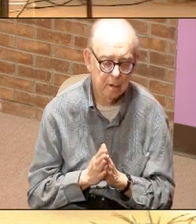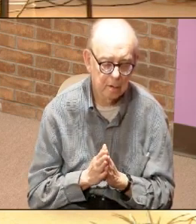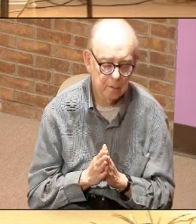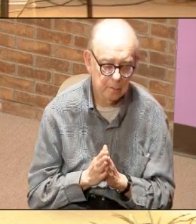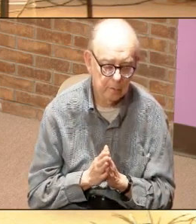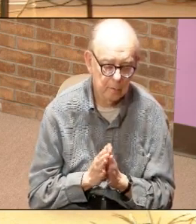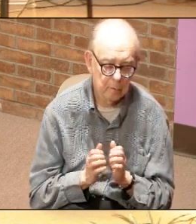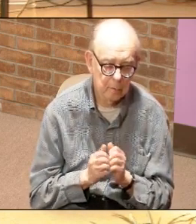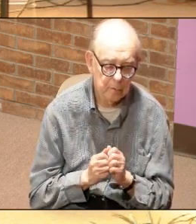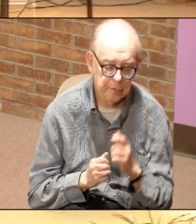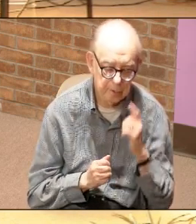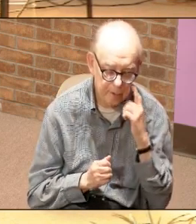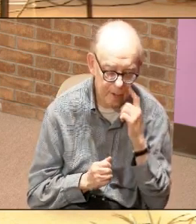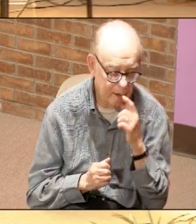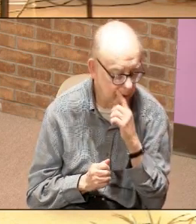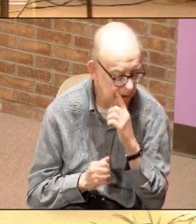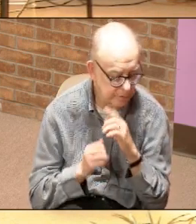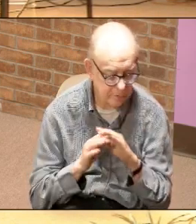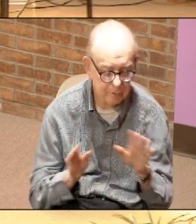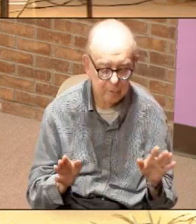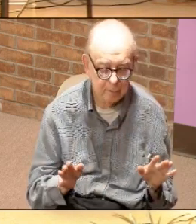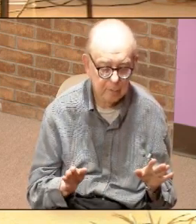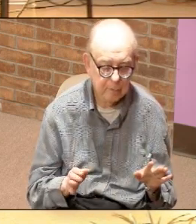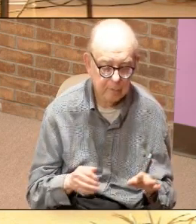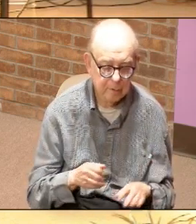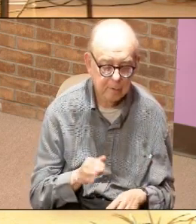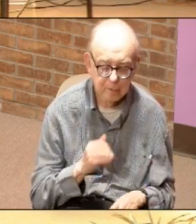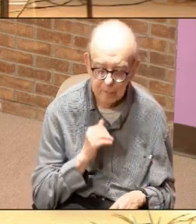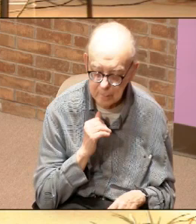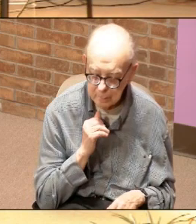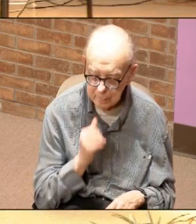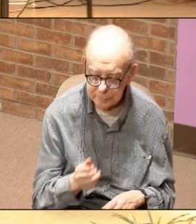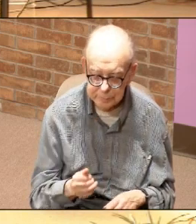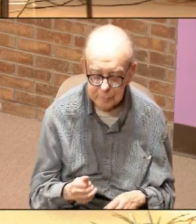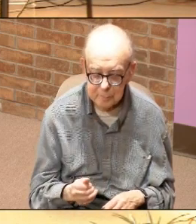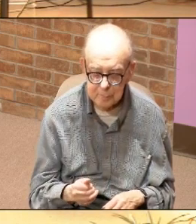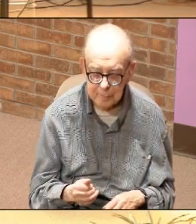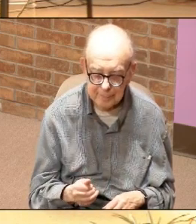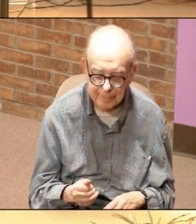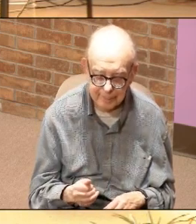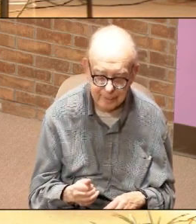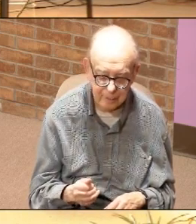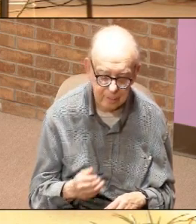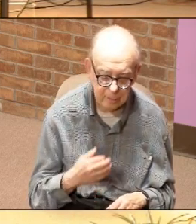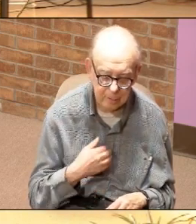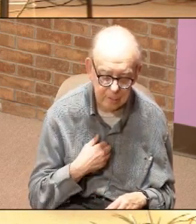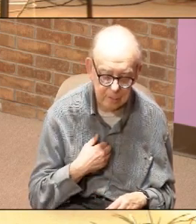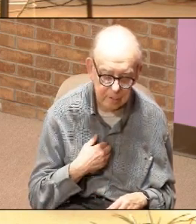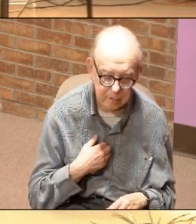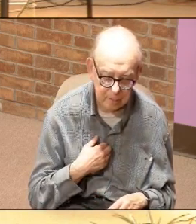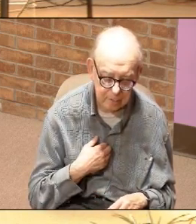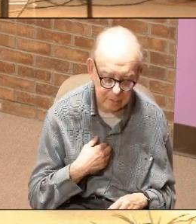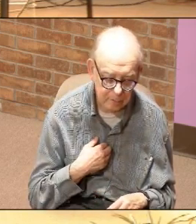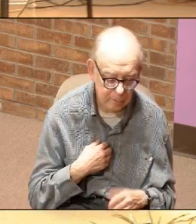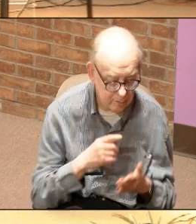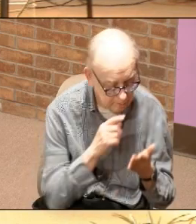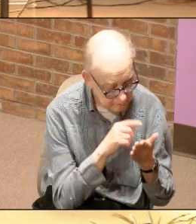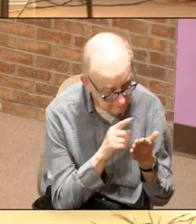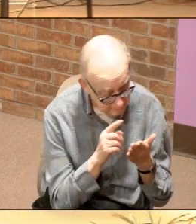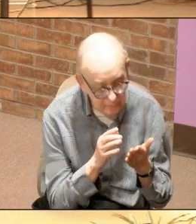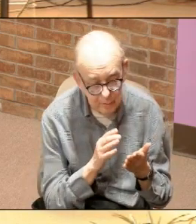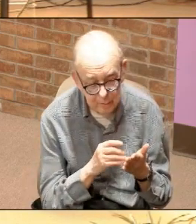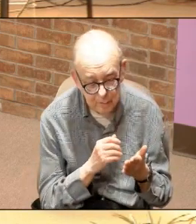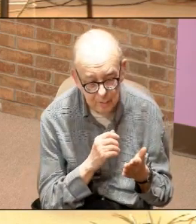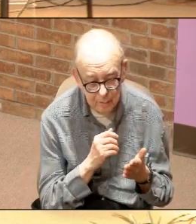eyes open. Okay? He's not going to have a little mark over there that